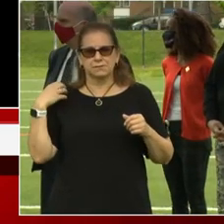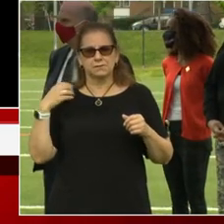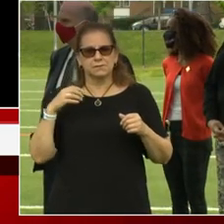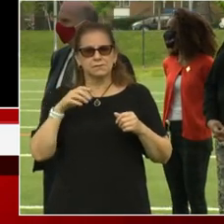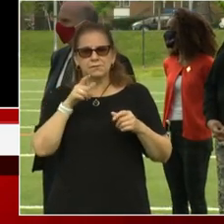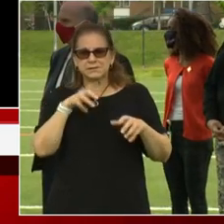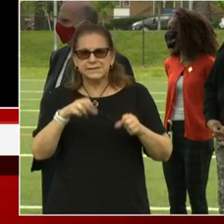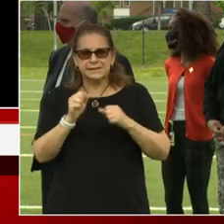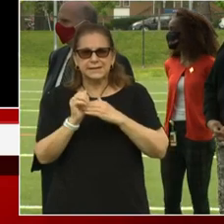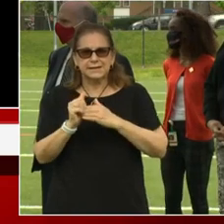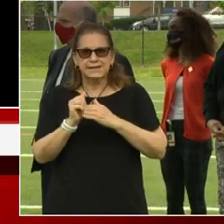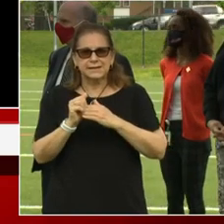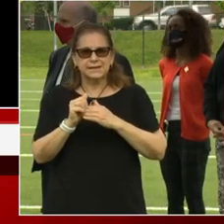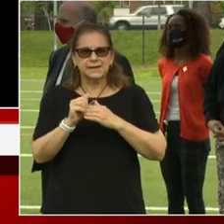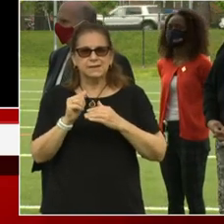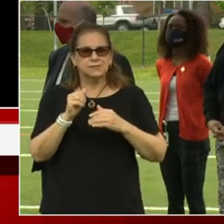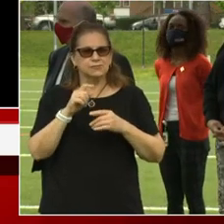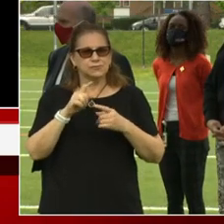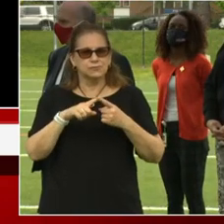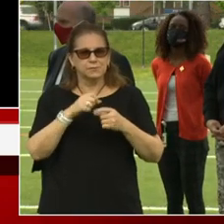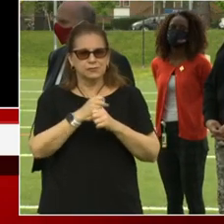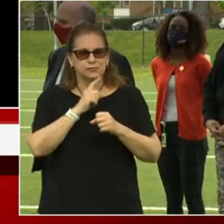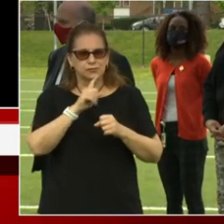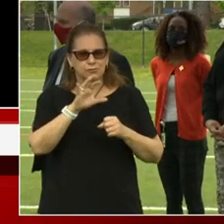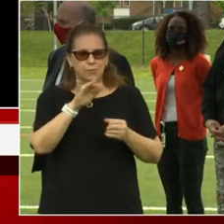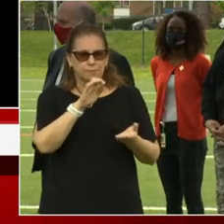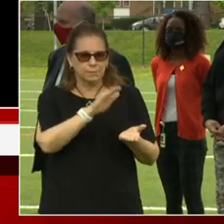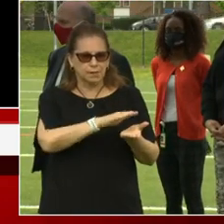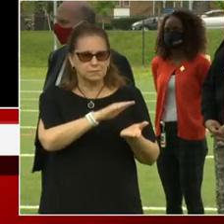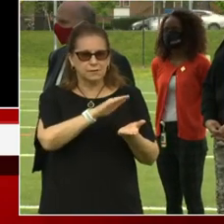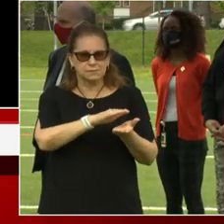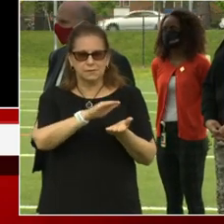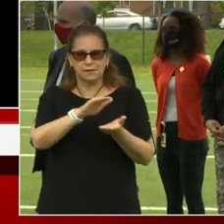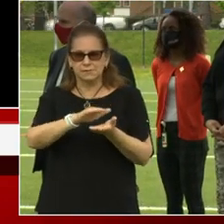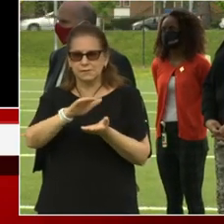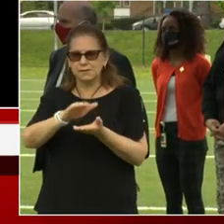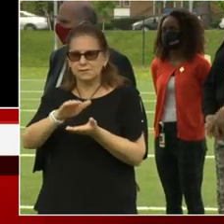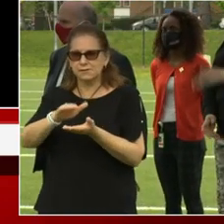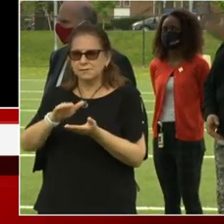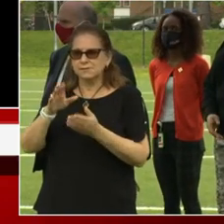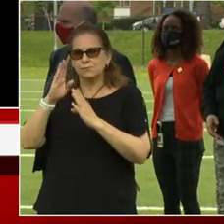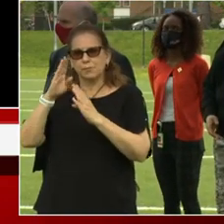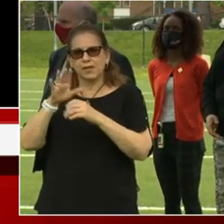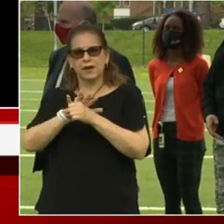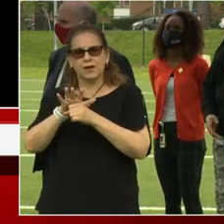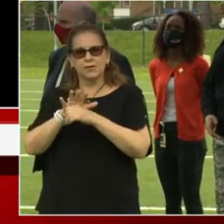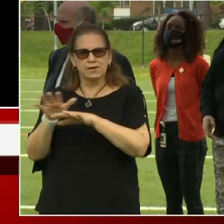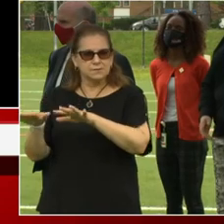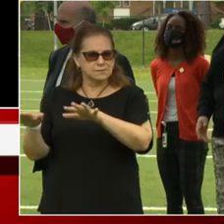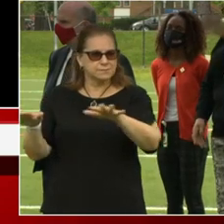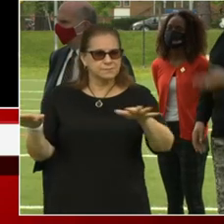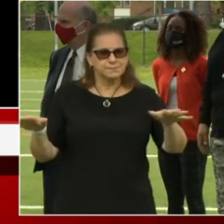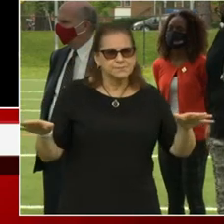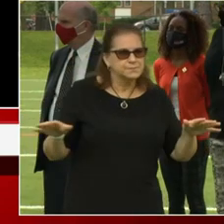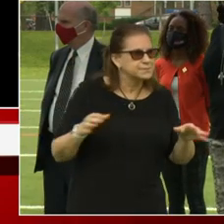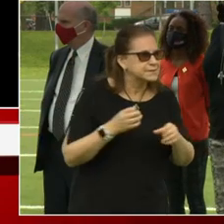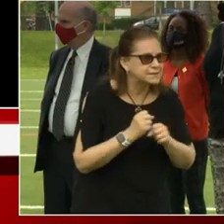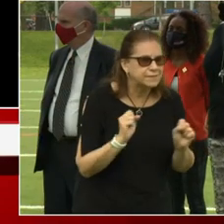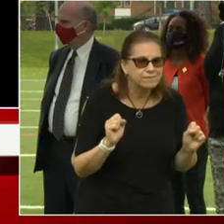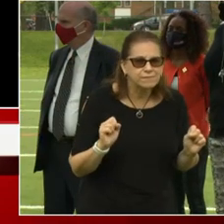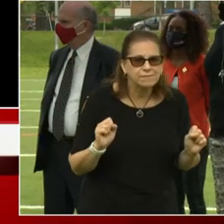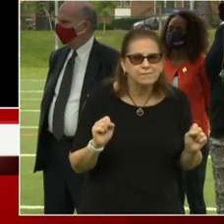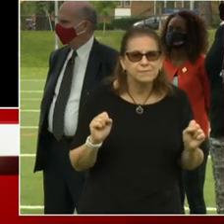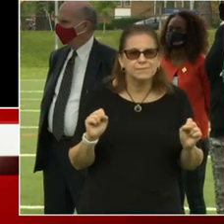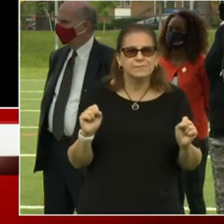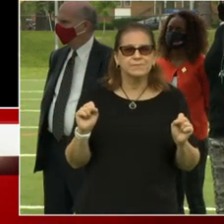where plans have been effective and crime has been significantly reduced in the areas. In addition to consistently working to